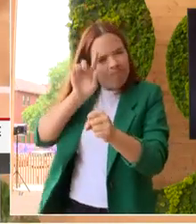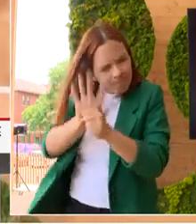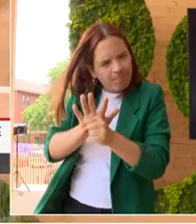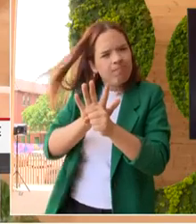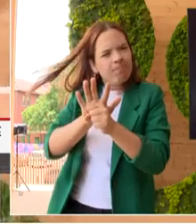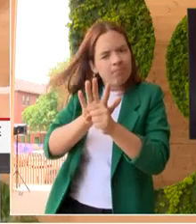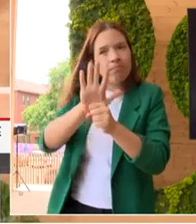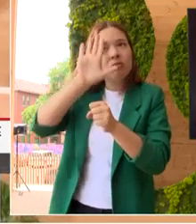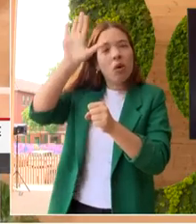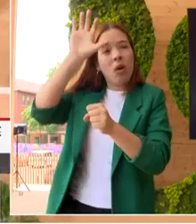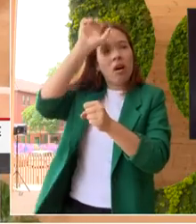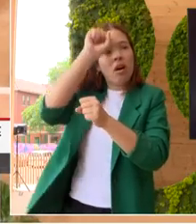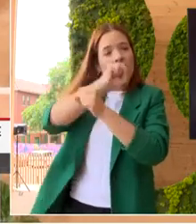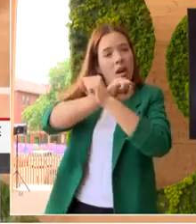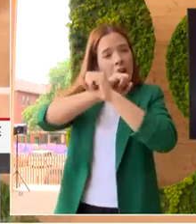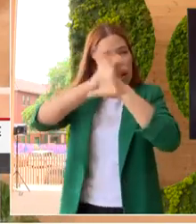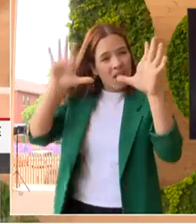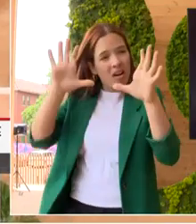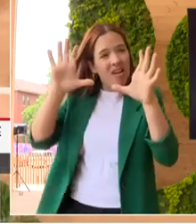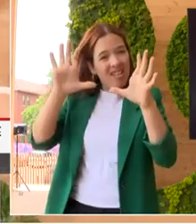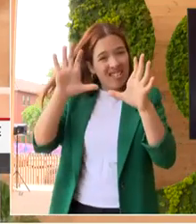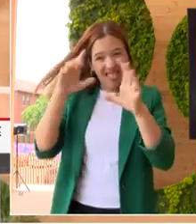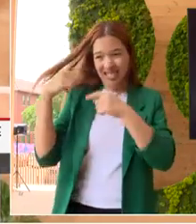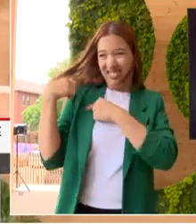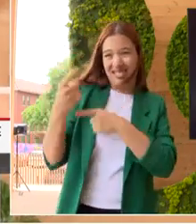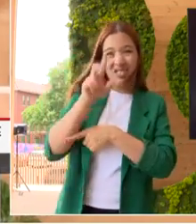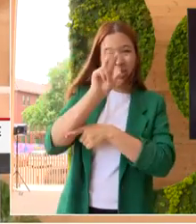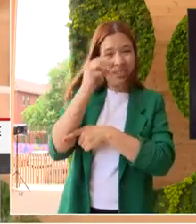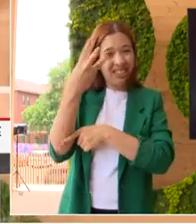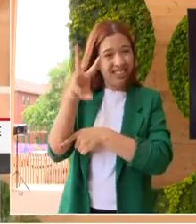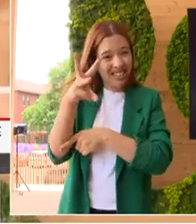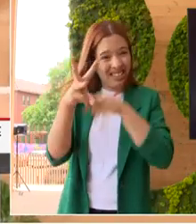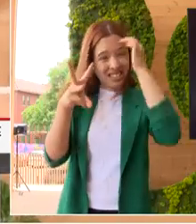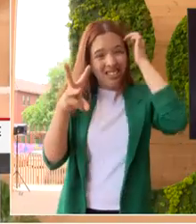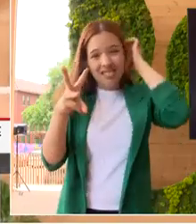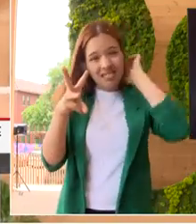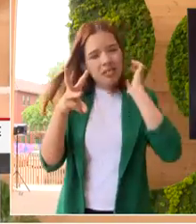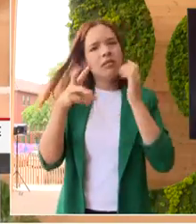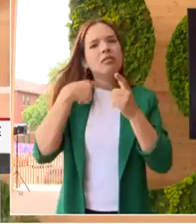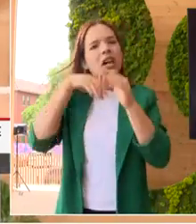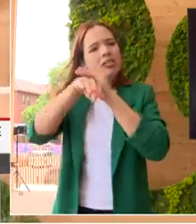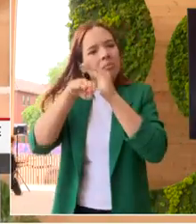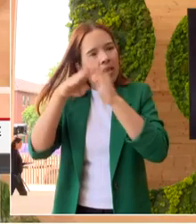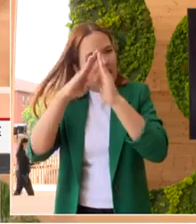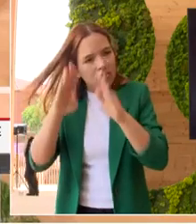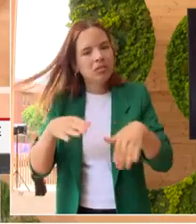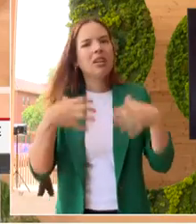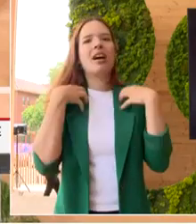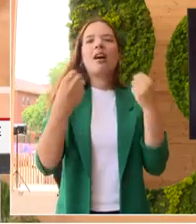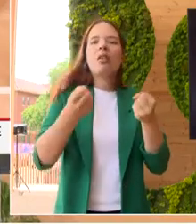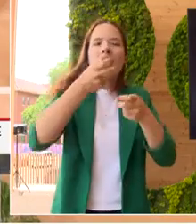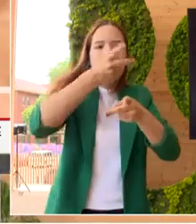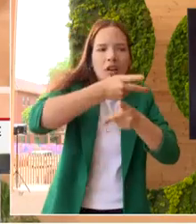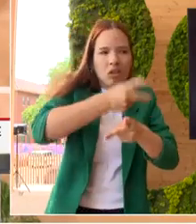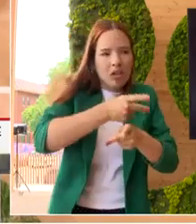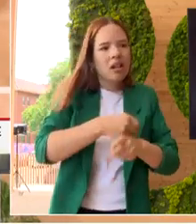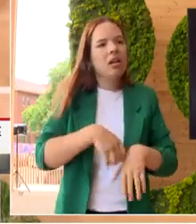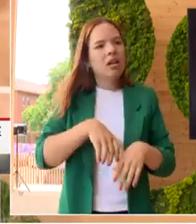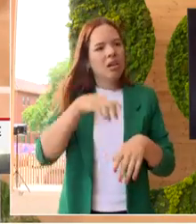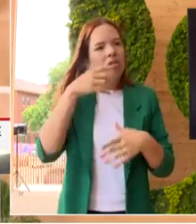in 2016 to deliver affordable housing, health care, and amenities that Ward 8 deserves.